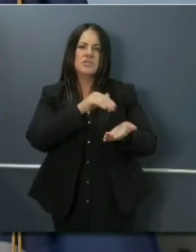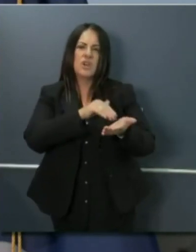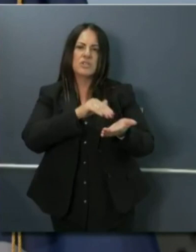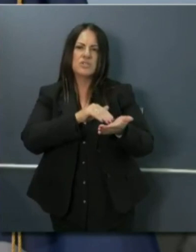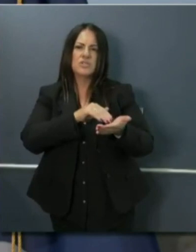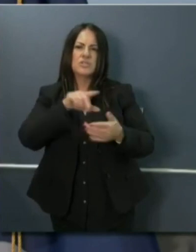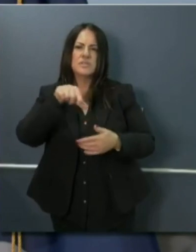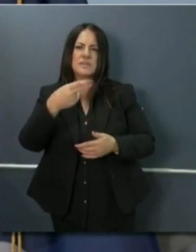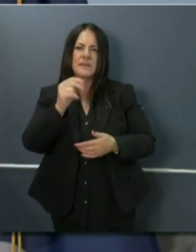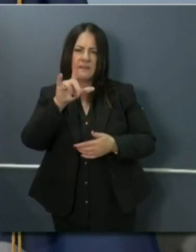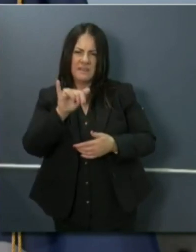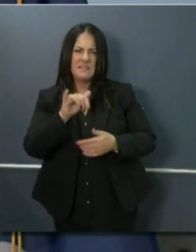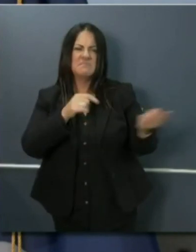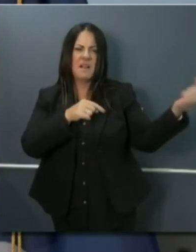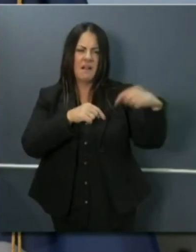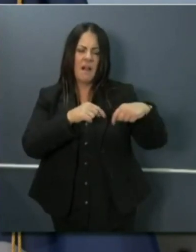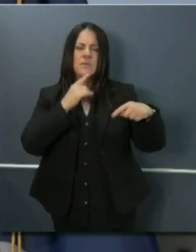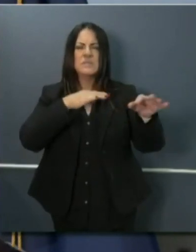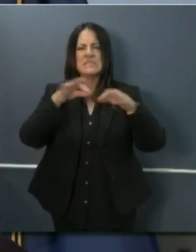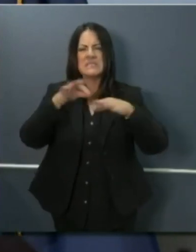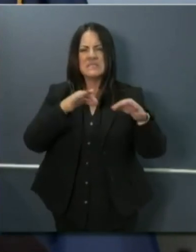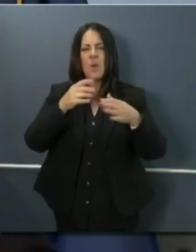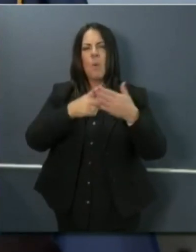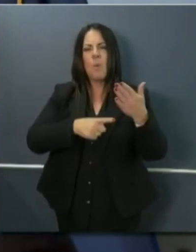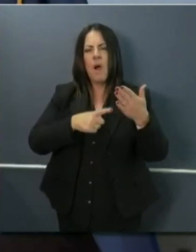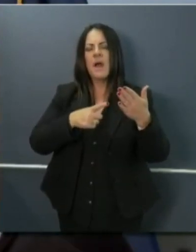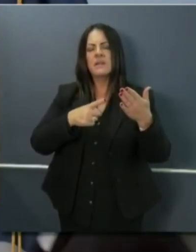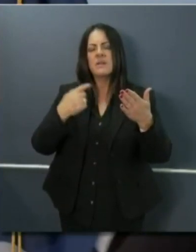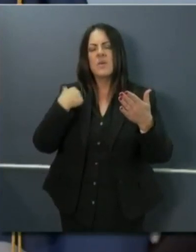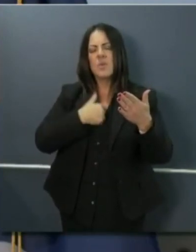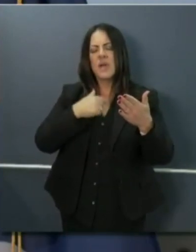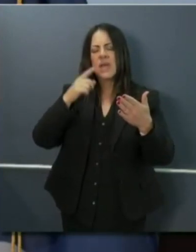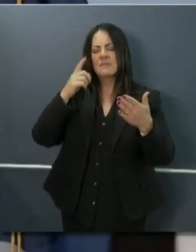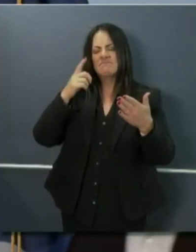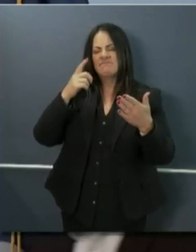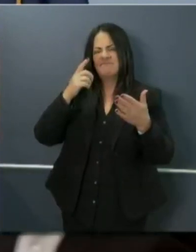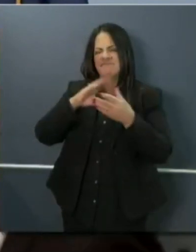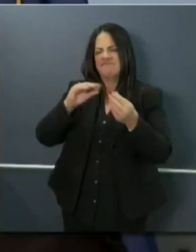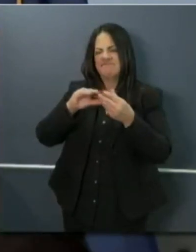amplify or redirect consideration to what I may have just said.